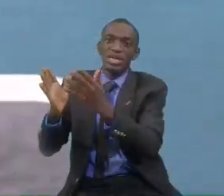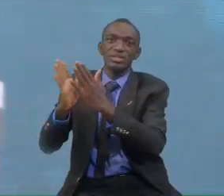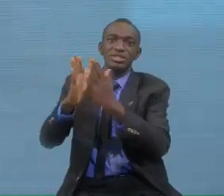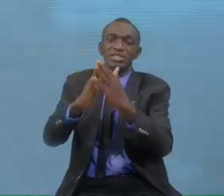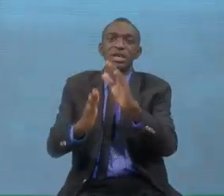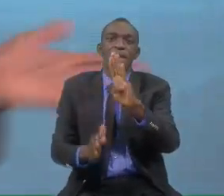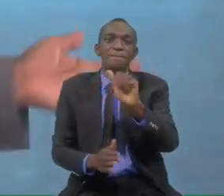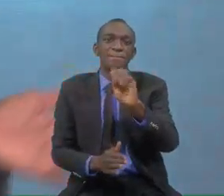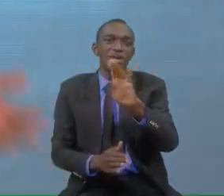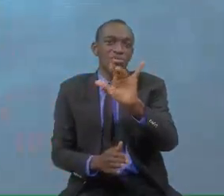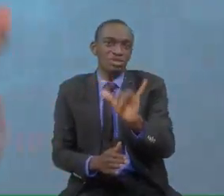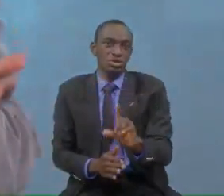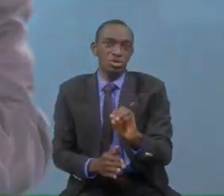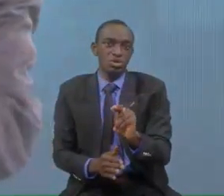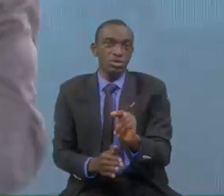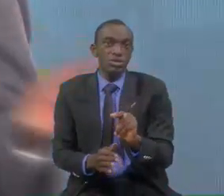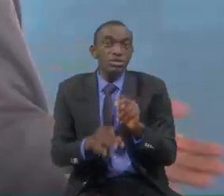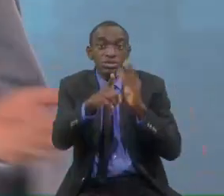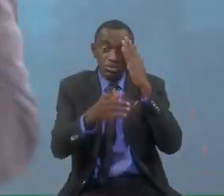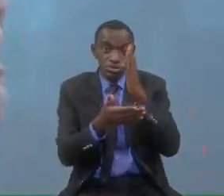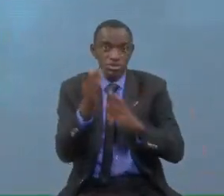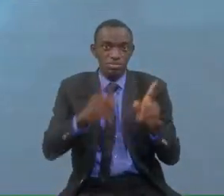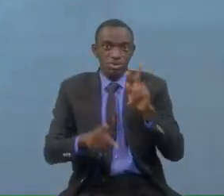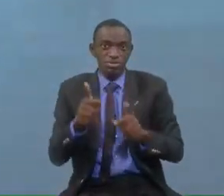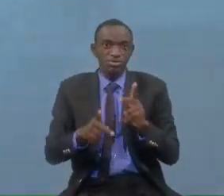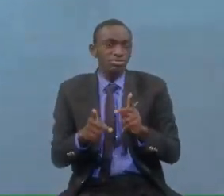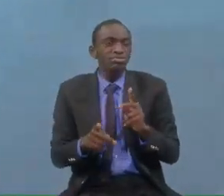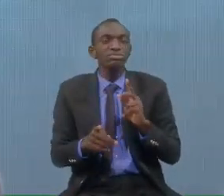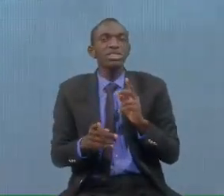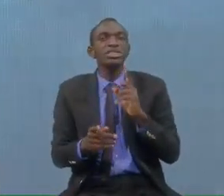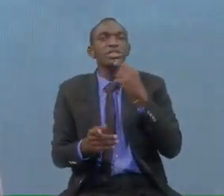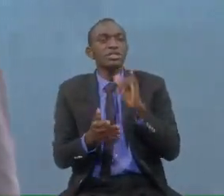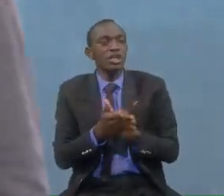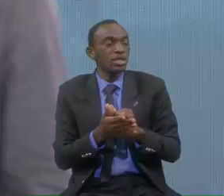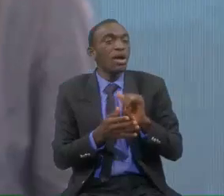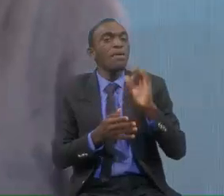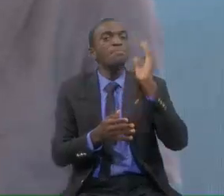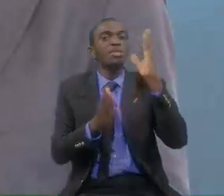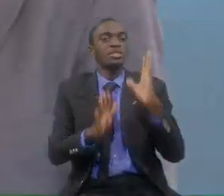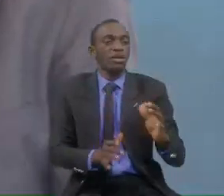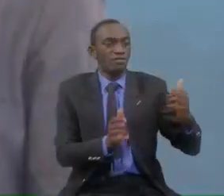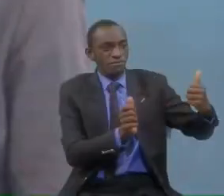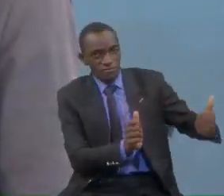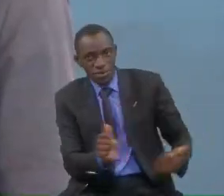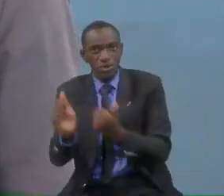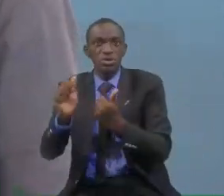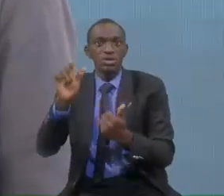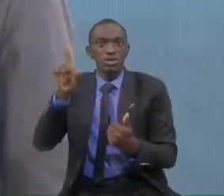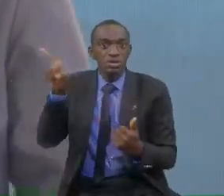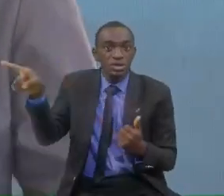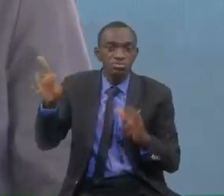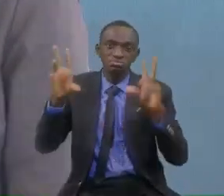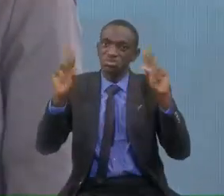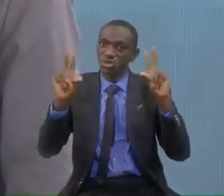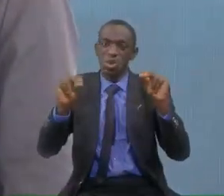preacher was, did not come from Judah to stay with him there. But the Holy Spirit, you can't